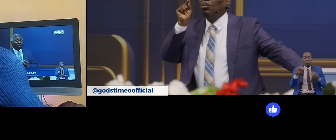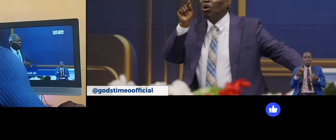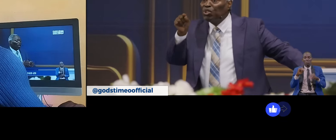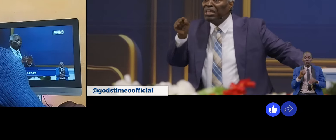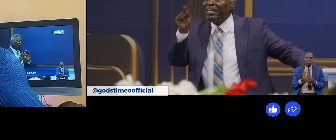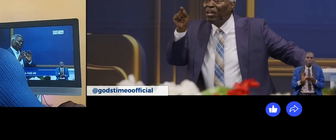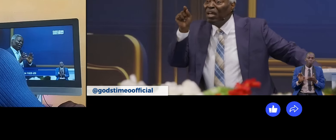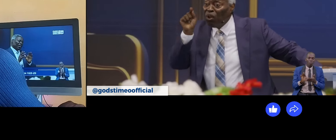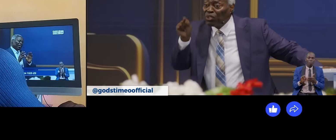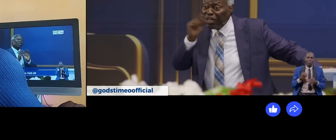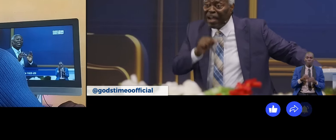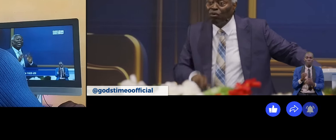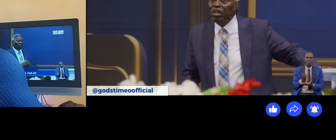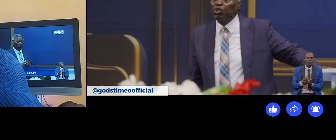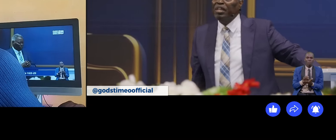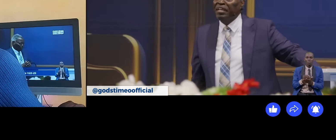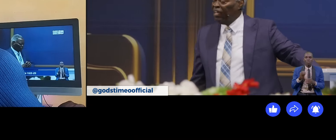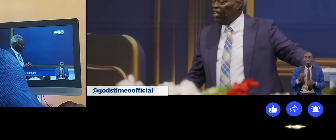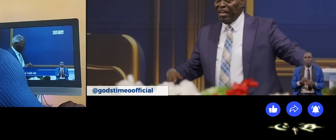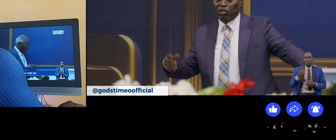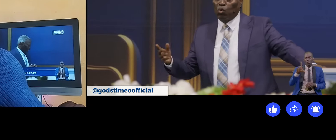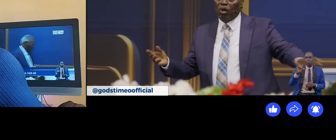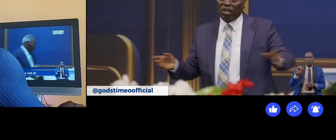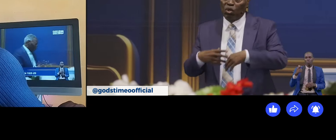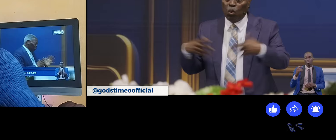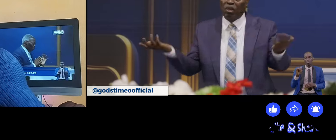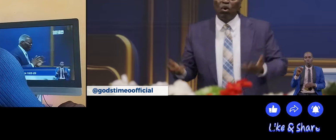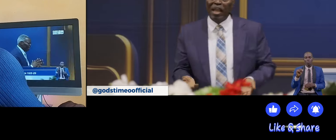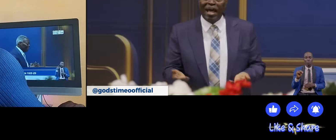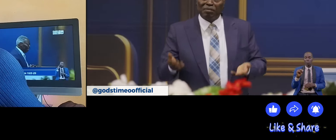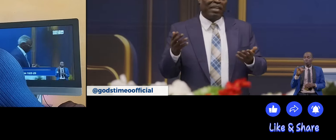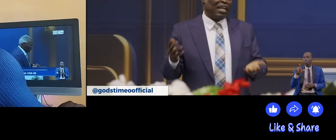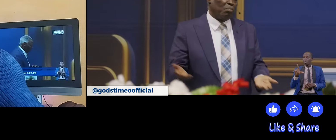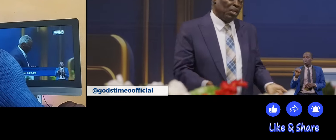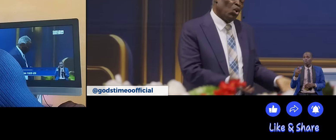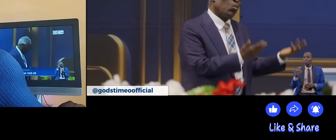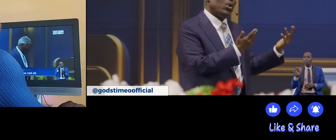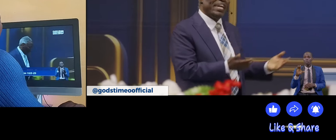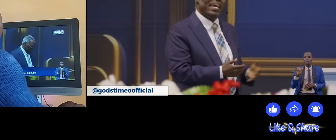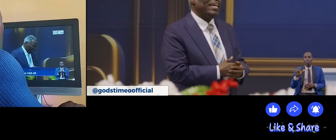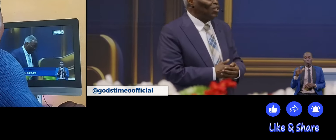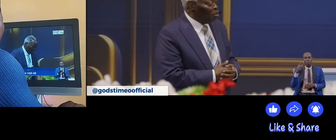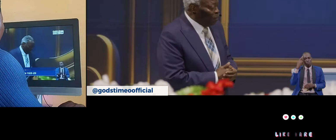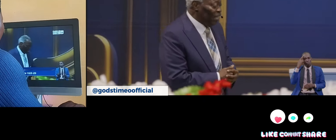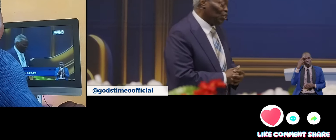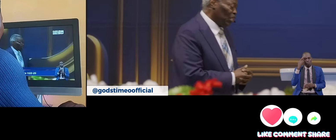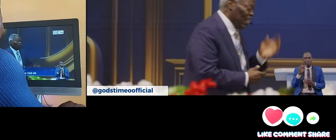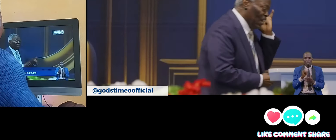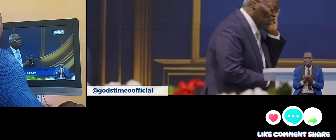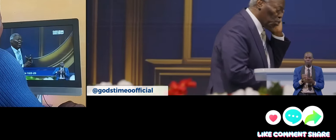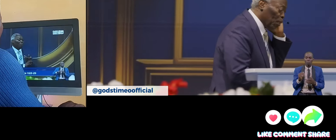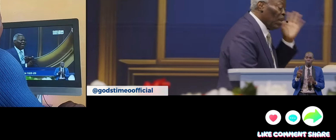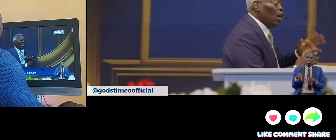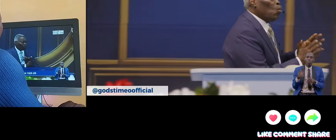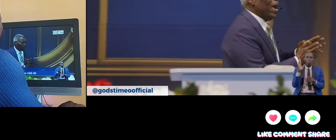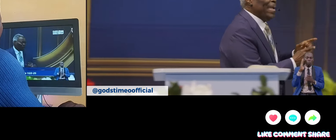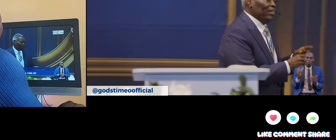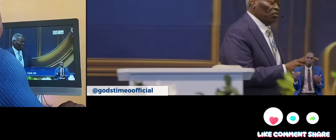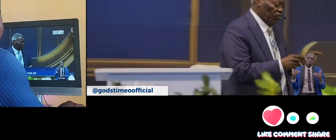in logical reasoning, that world will collapse and there will be no way to preach the